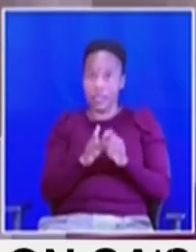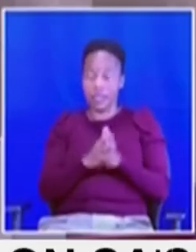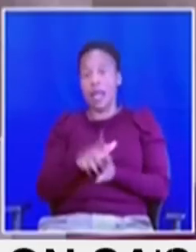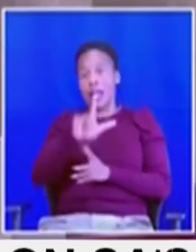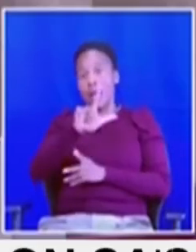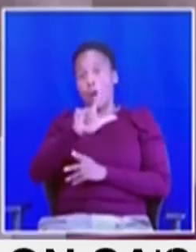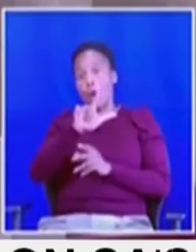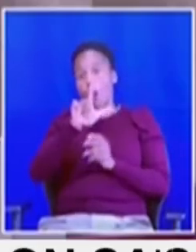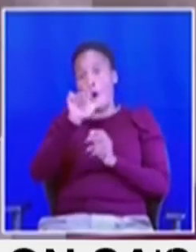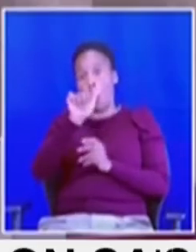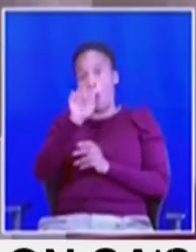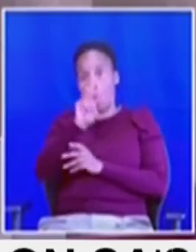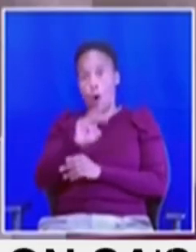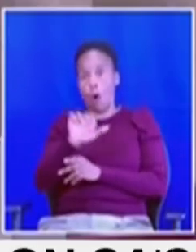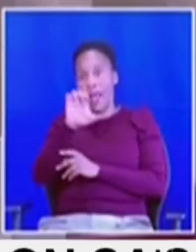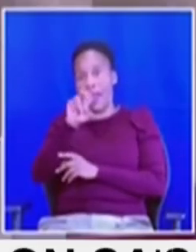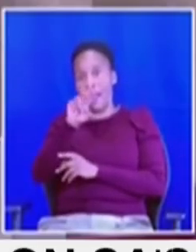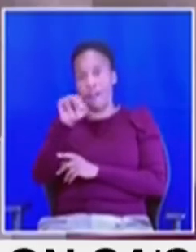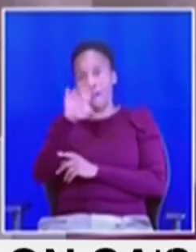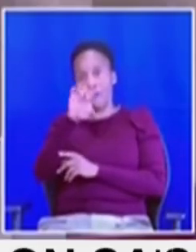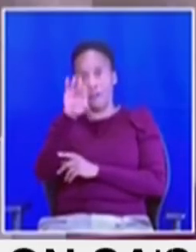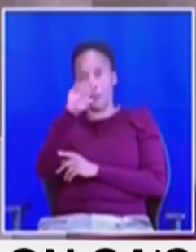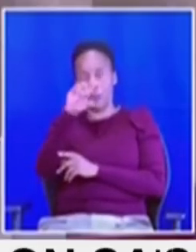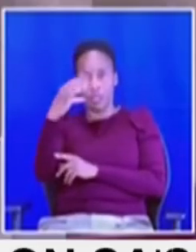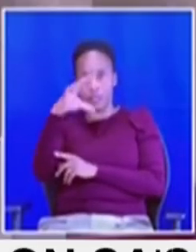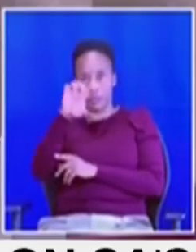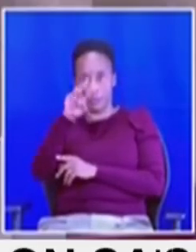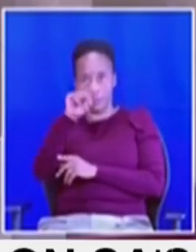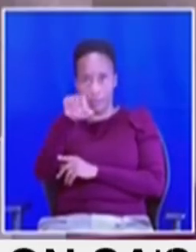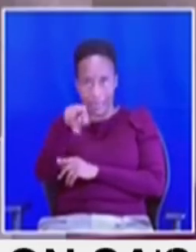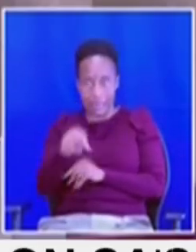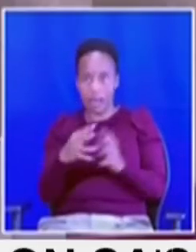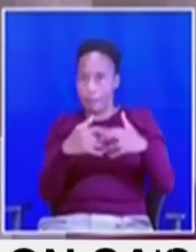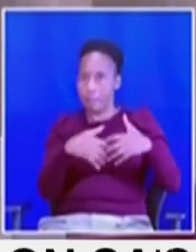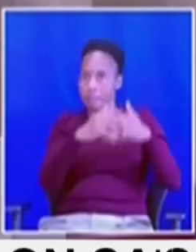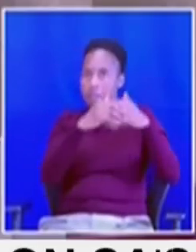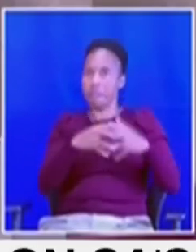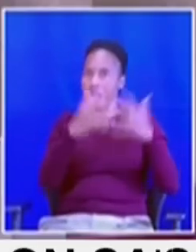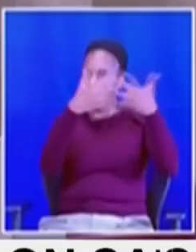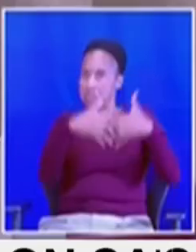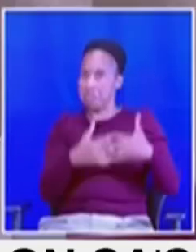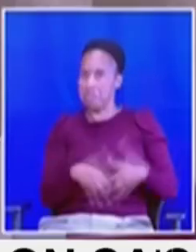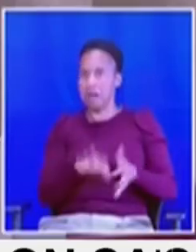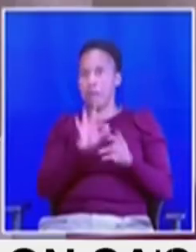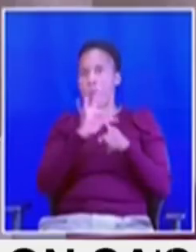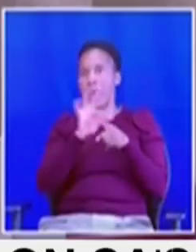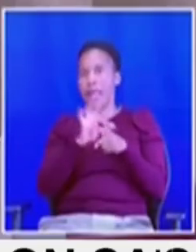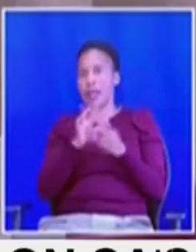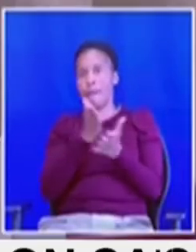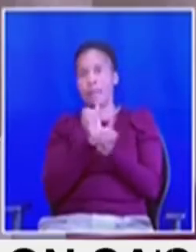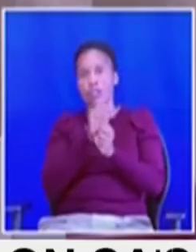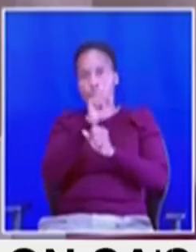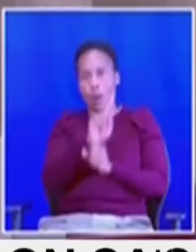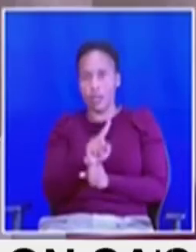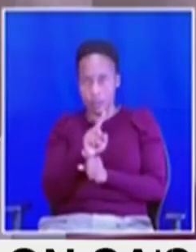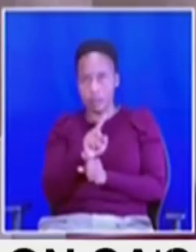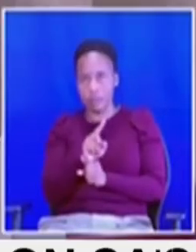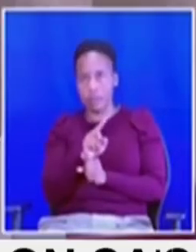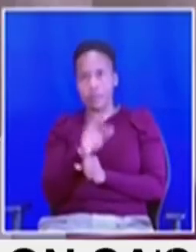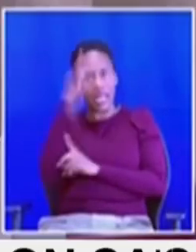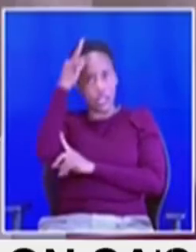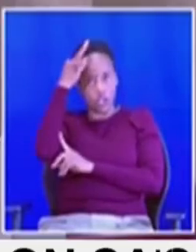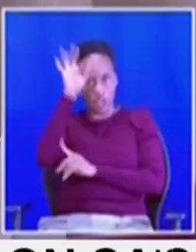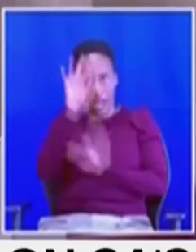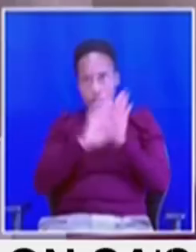NPA, are implementing an integrated action plan to ensure a sustained increase